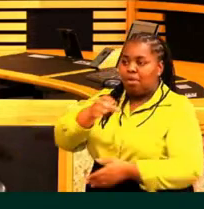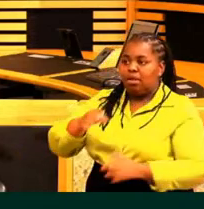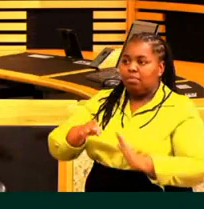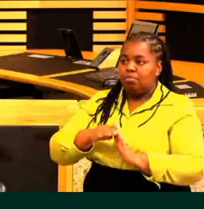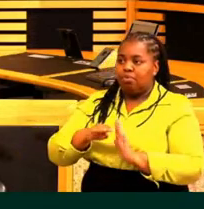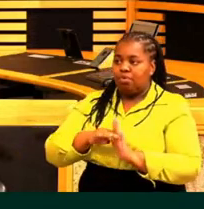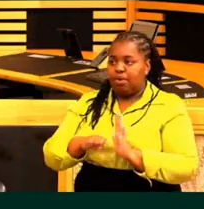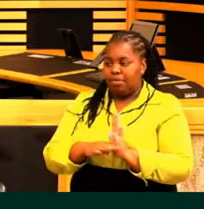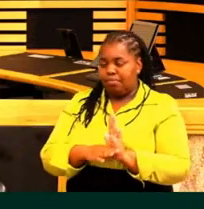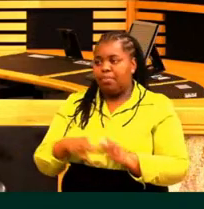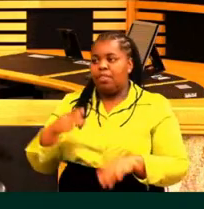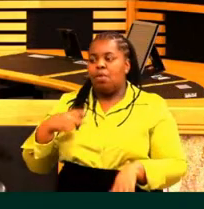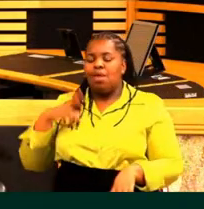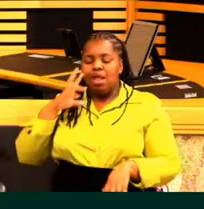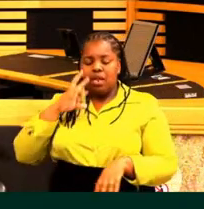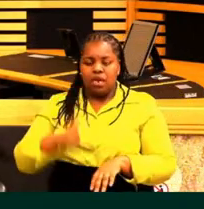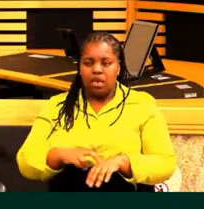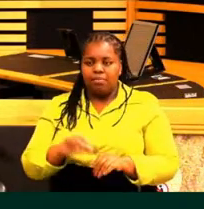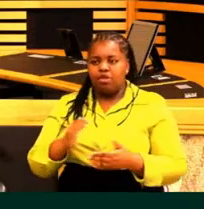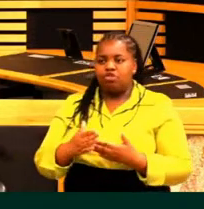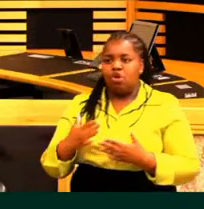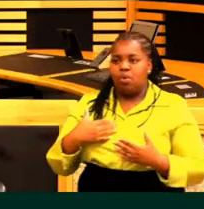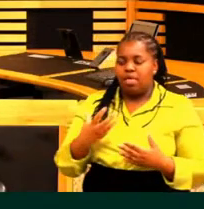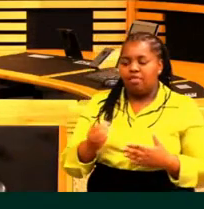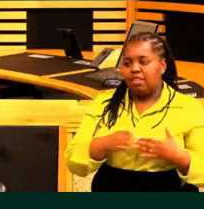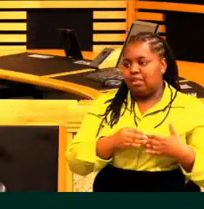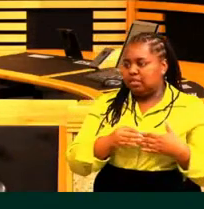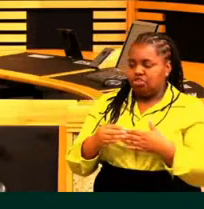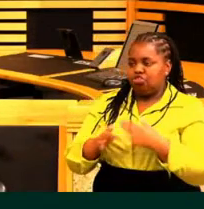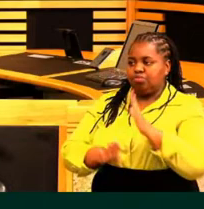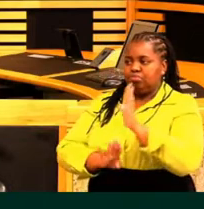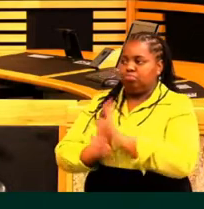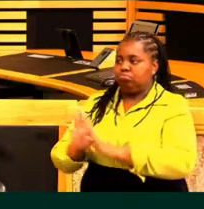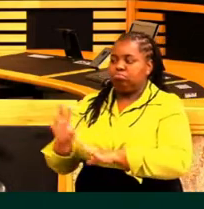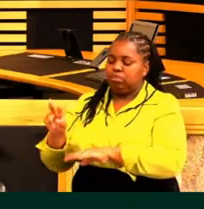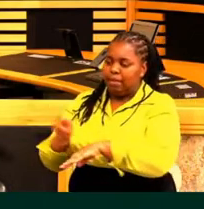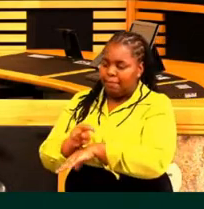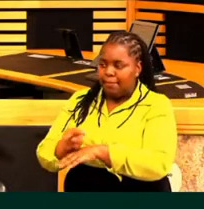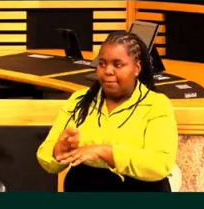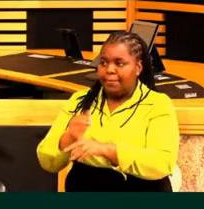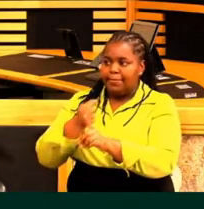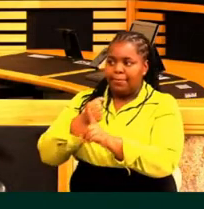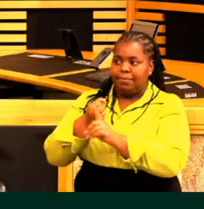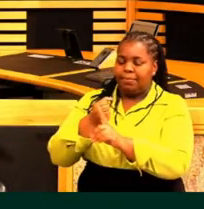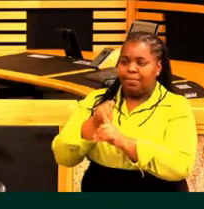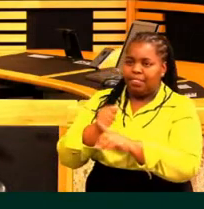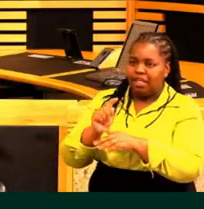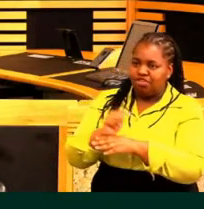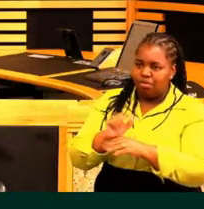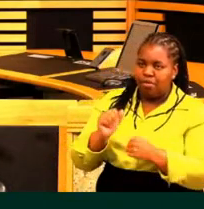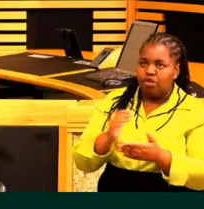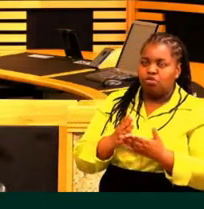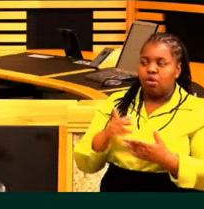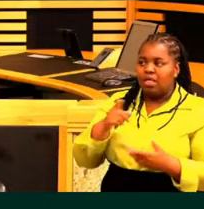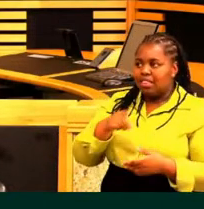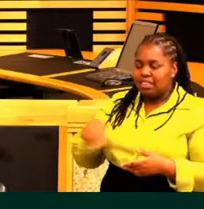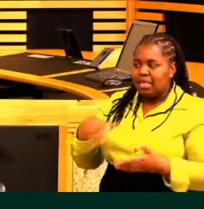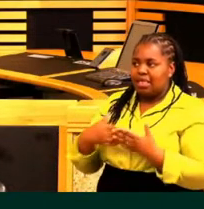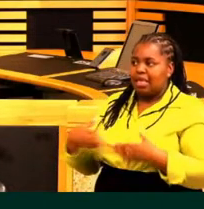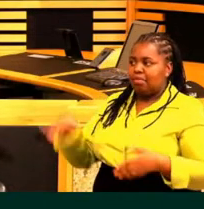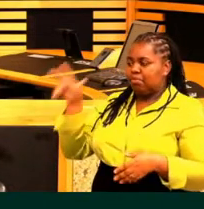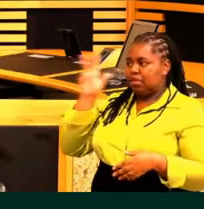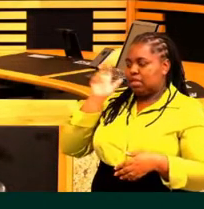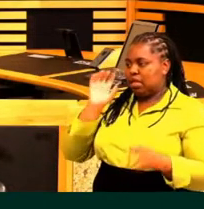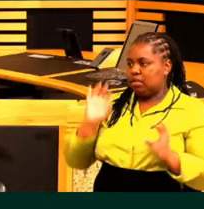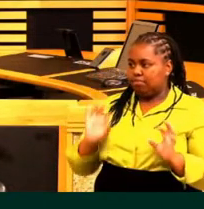uh we need to have leadership development mentorship advocacy training to amplify their voice and promote social change